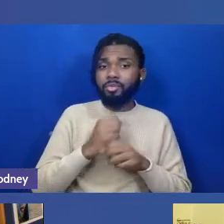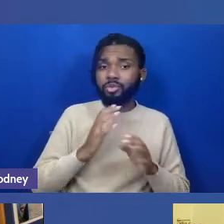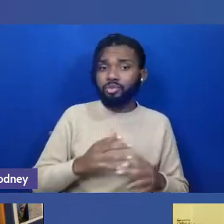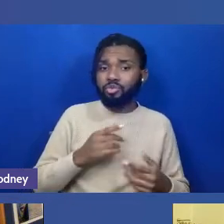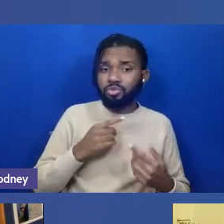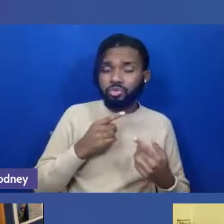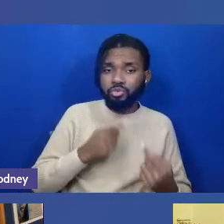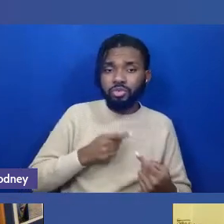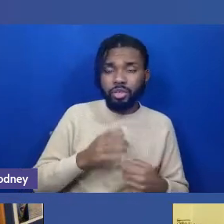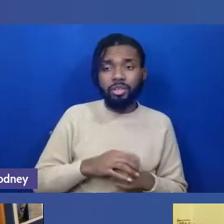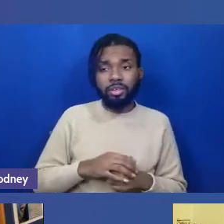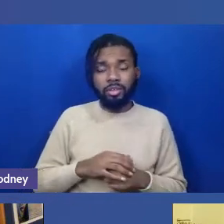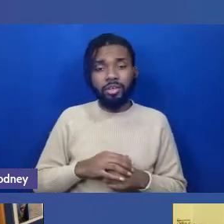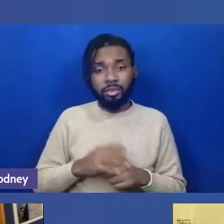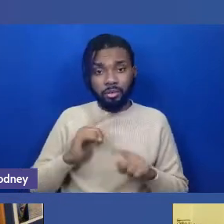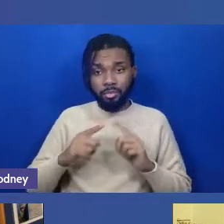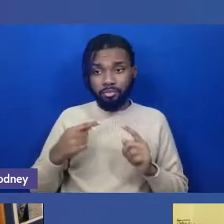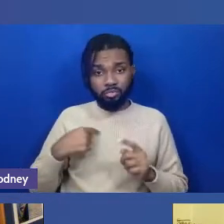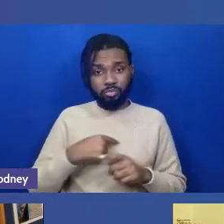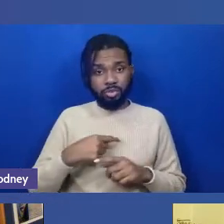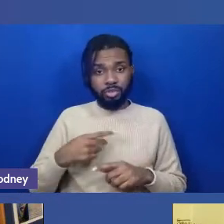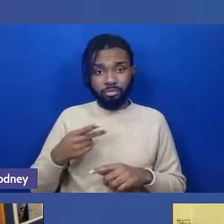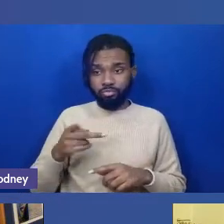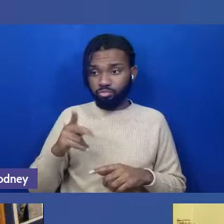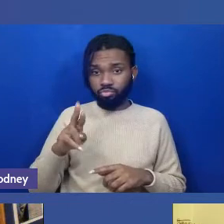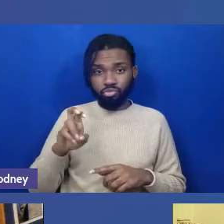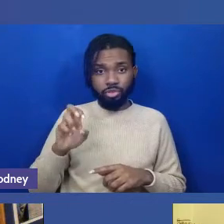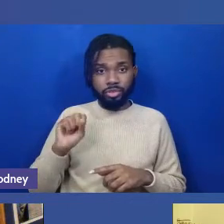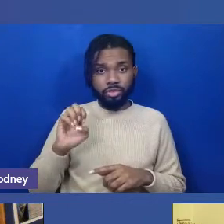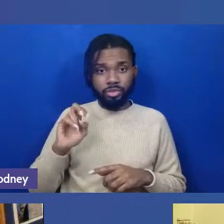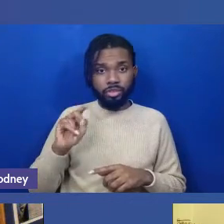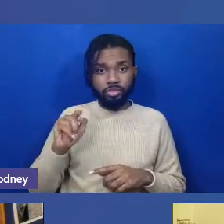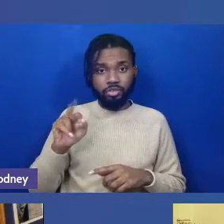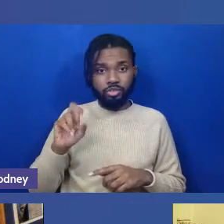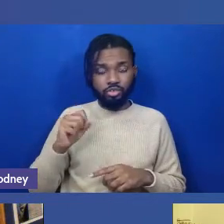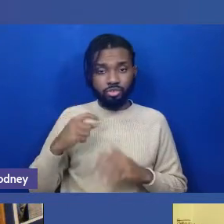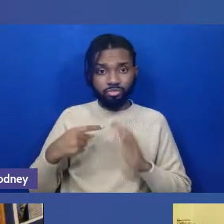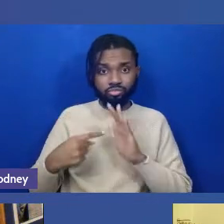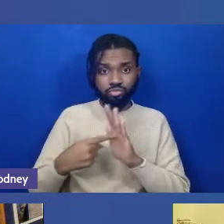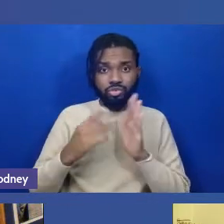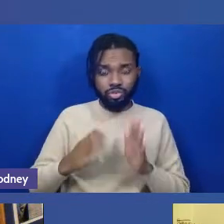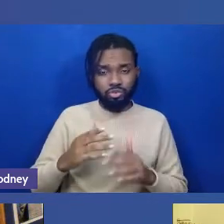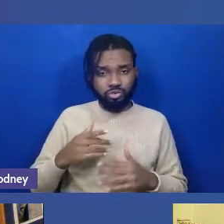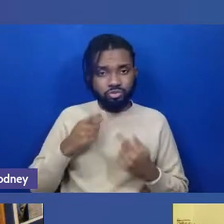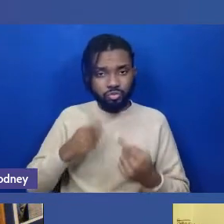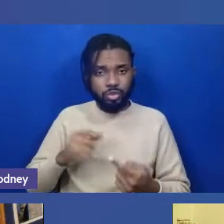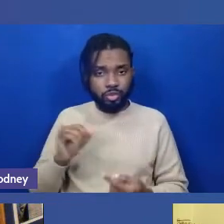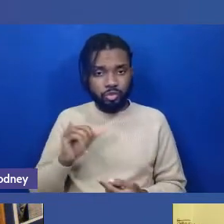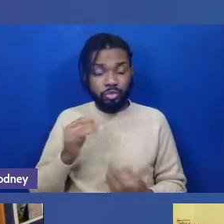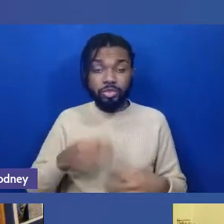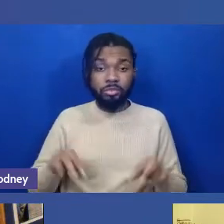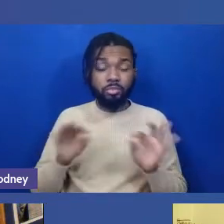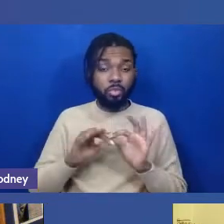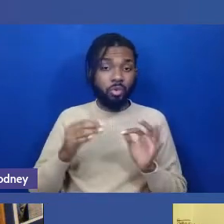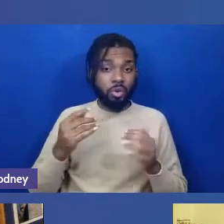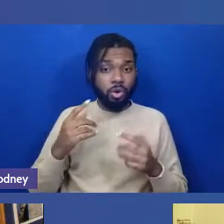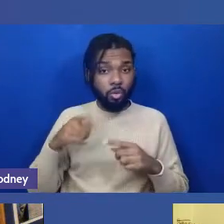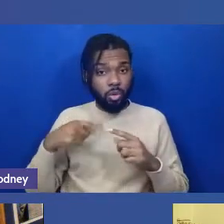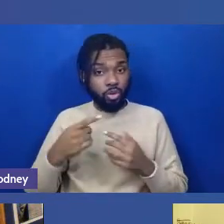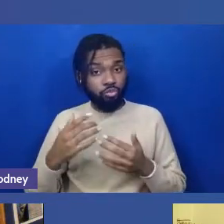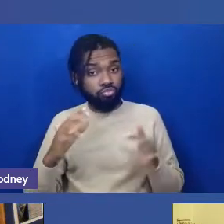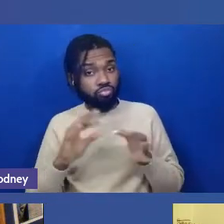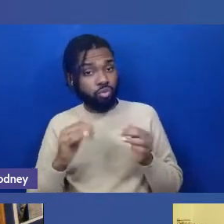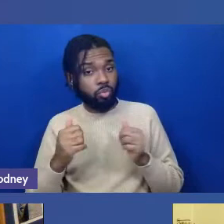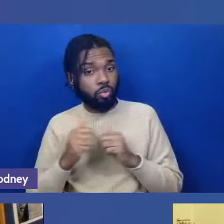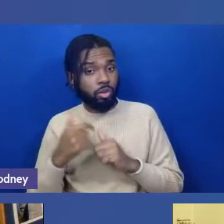struggling too. And so when you're pitching right now, just remember in the back of your head that, you know, for example, Utah Presents,